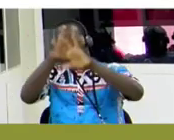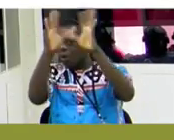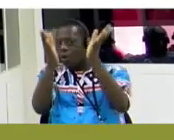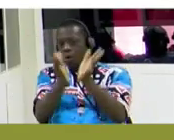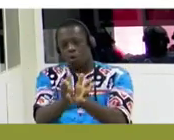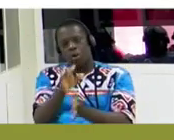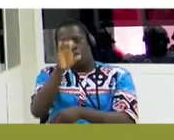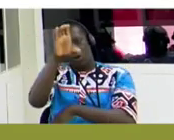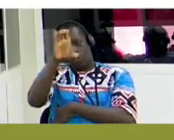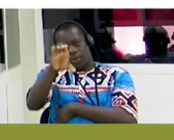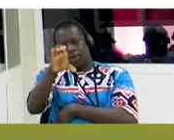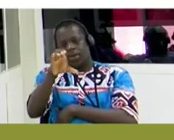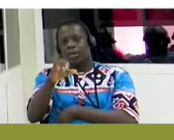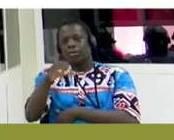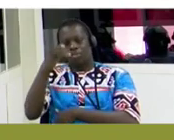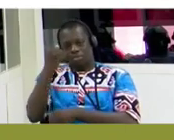that.